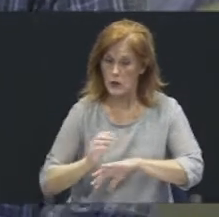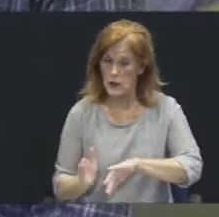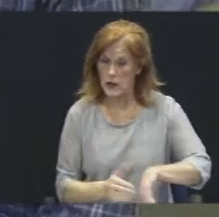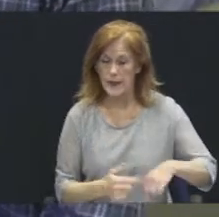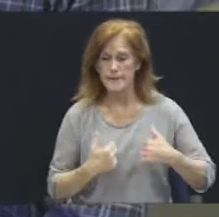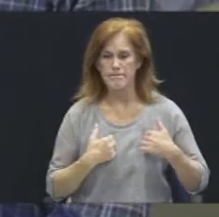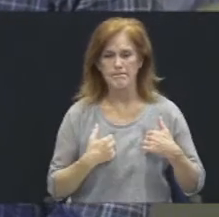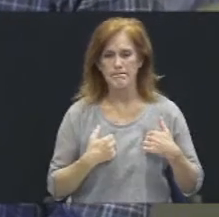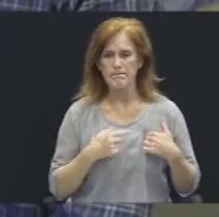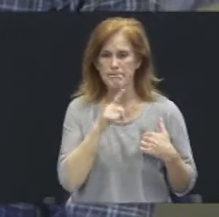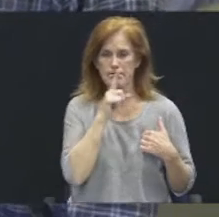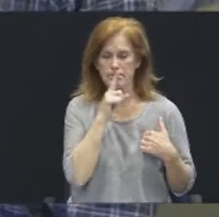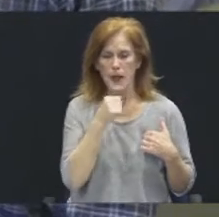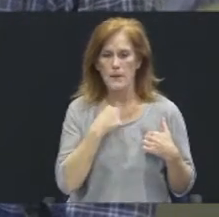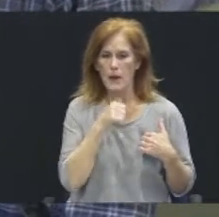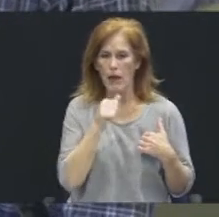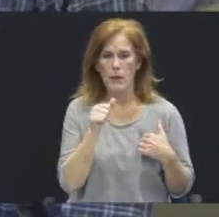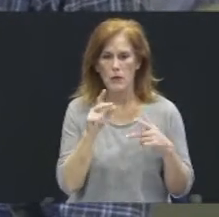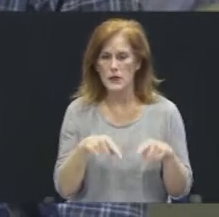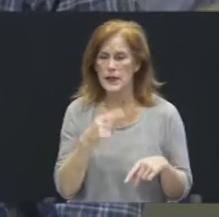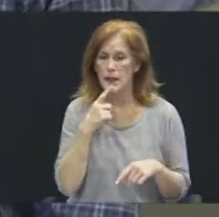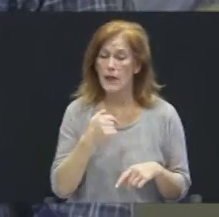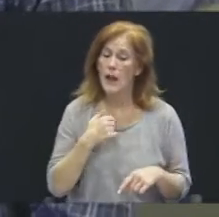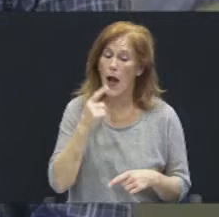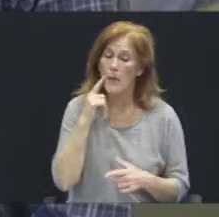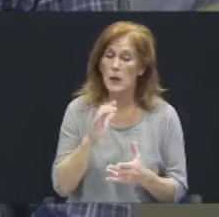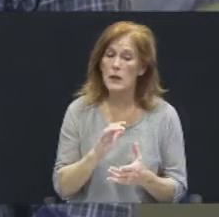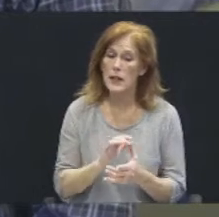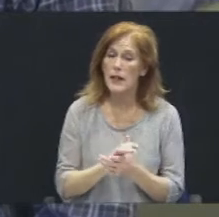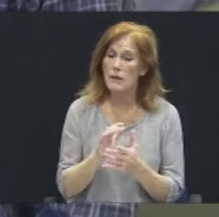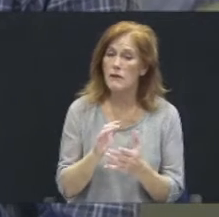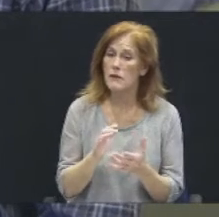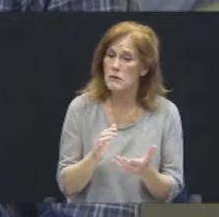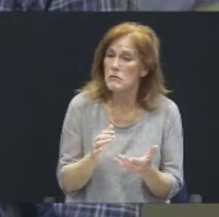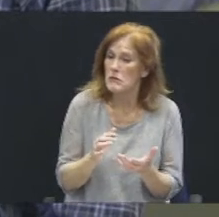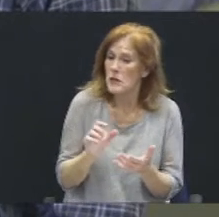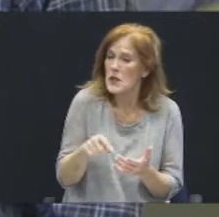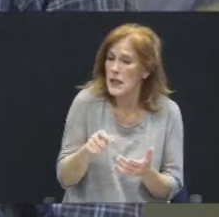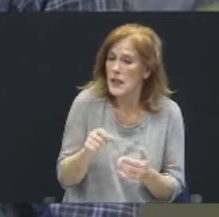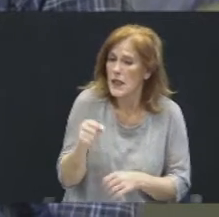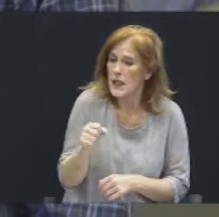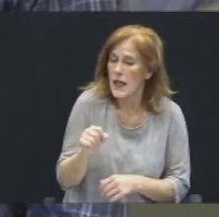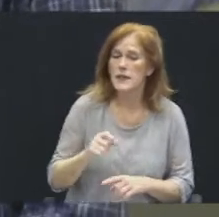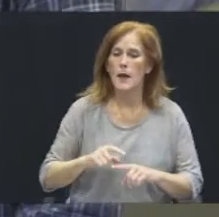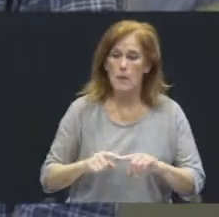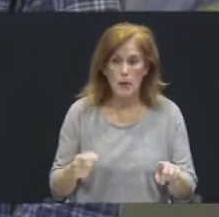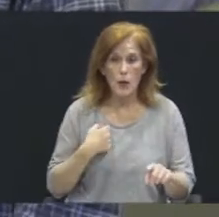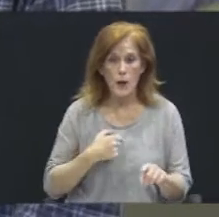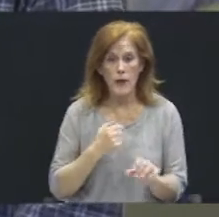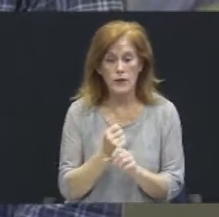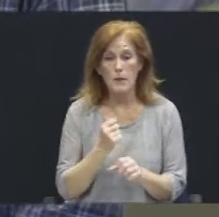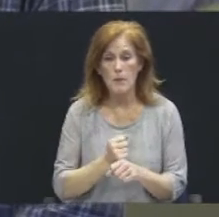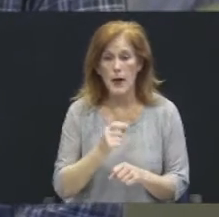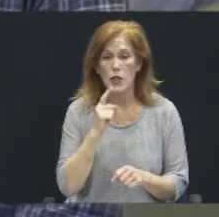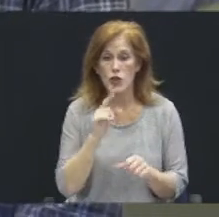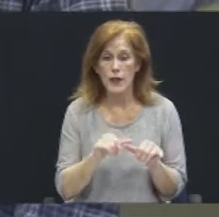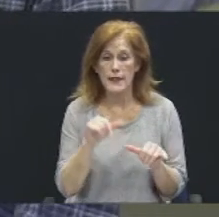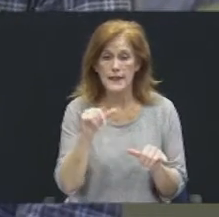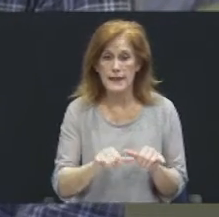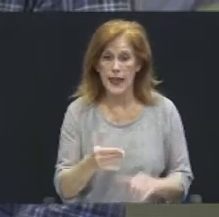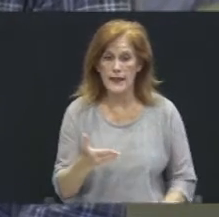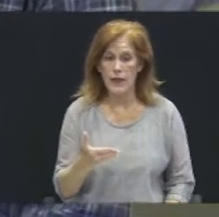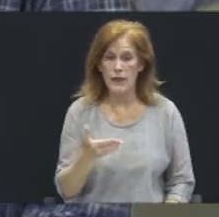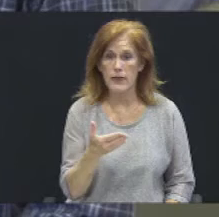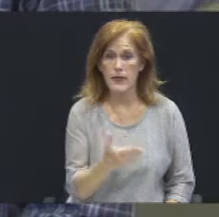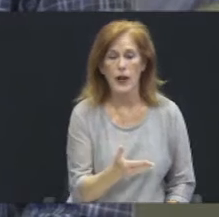people. I believe they have their place in this world, but we need to make sure that that place stays in that place